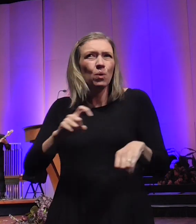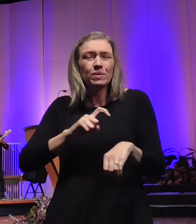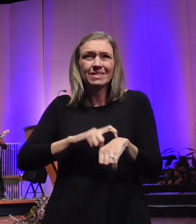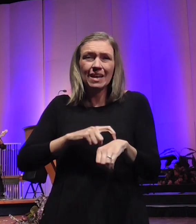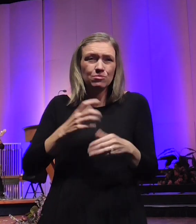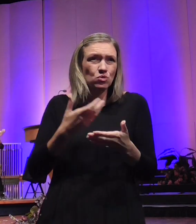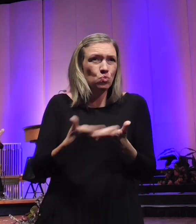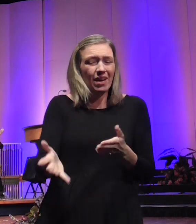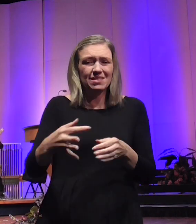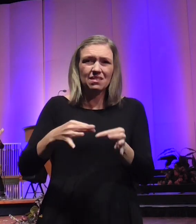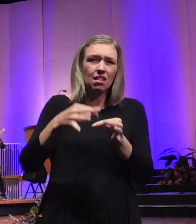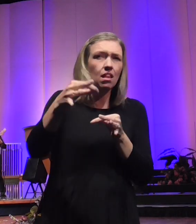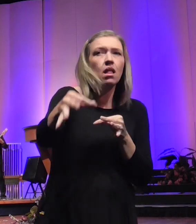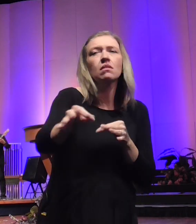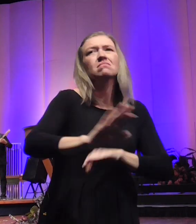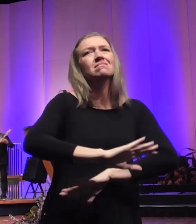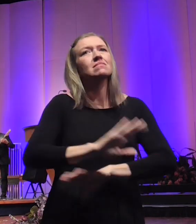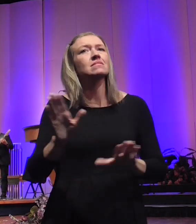to waste